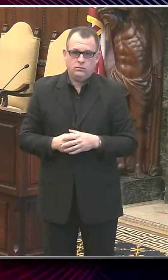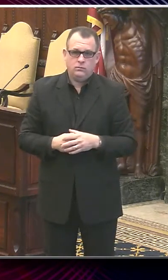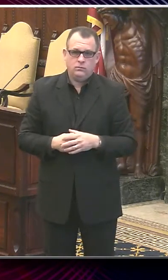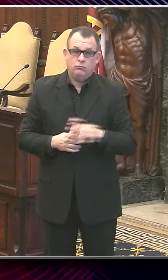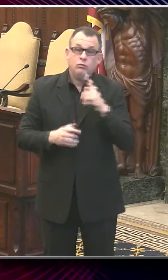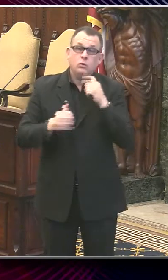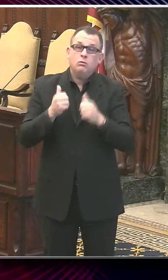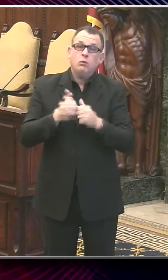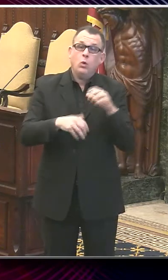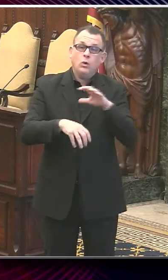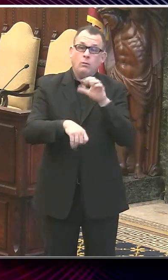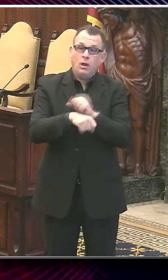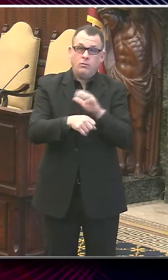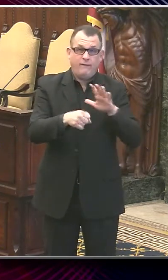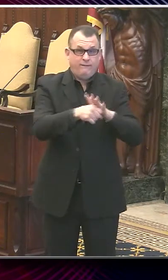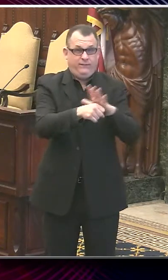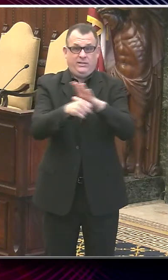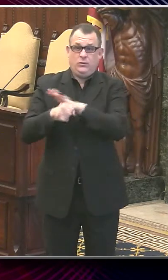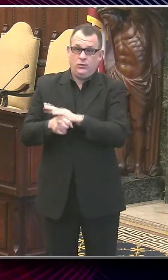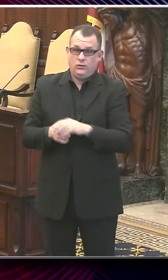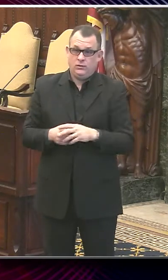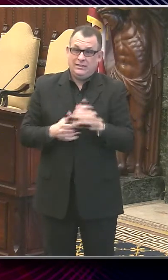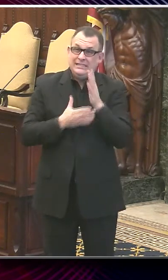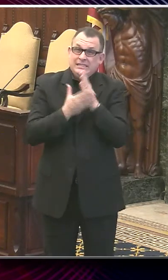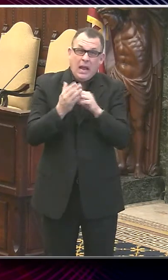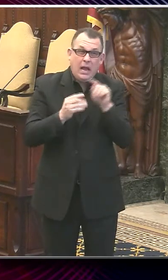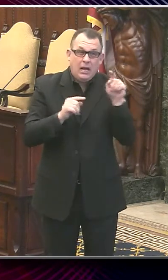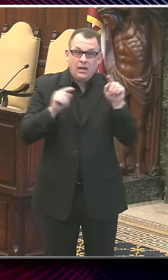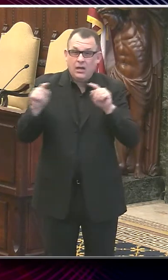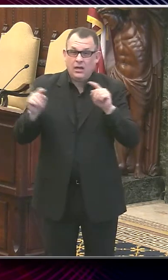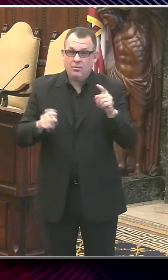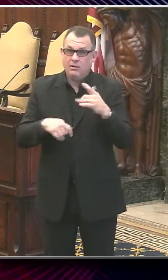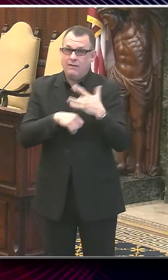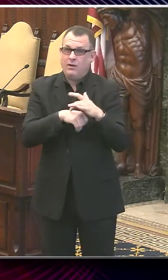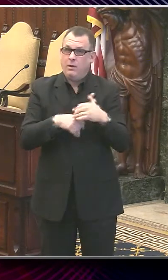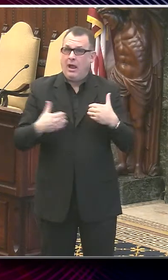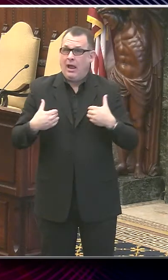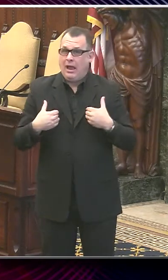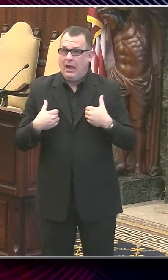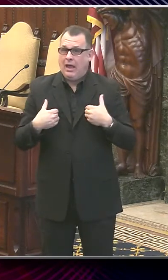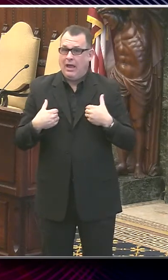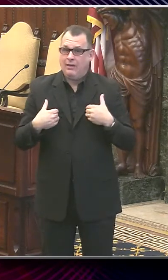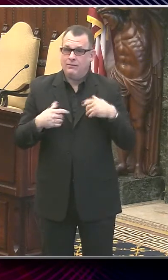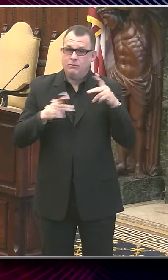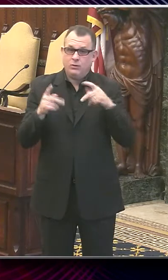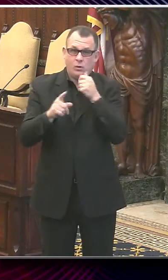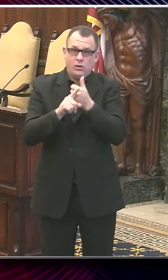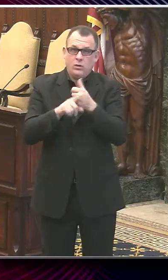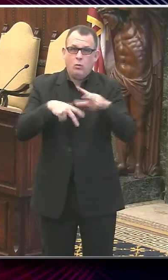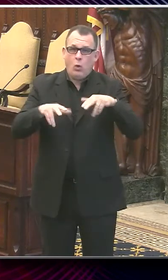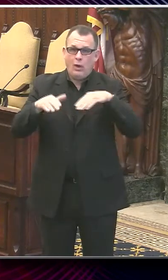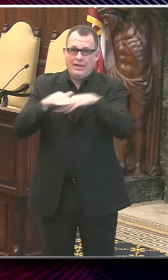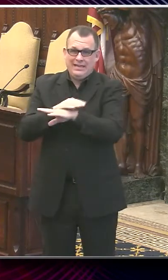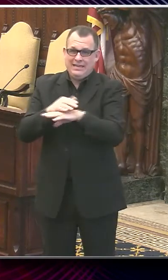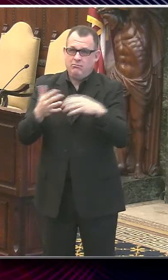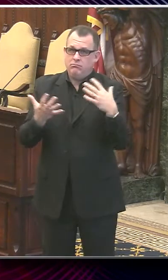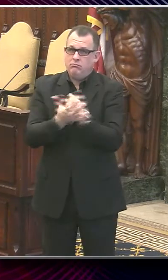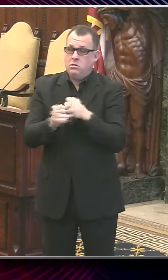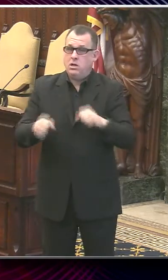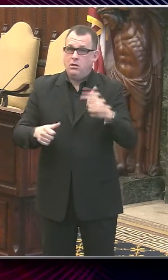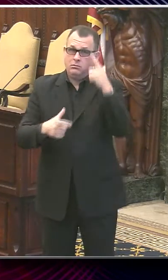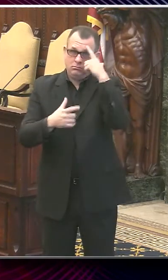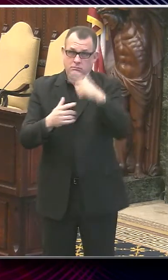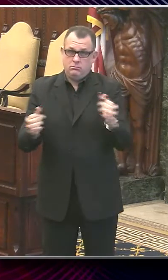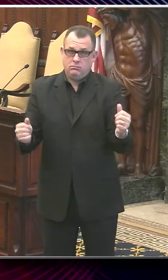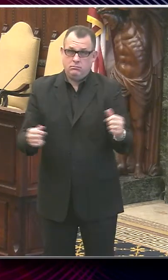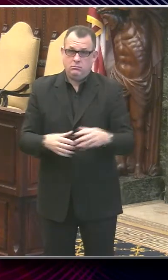filled, but at some sites there are available appointments, and the open slots have been filled by people who've walked up to those sites. We'll talk a little bit about